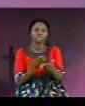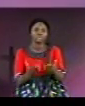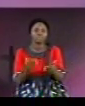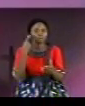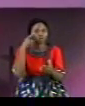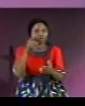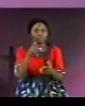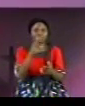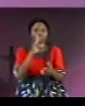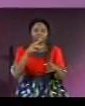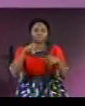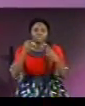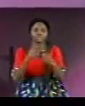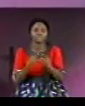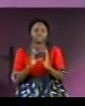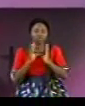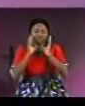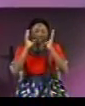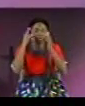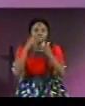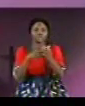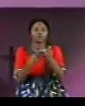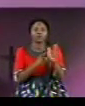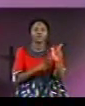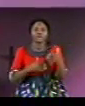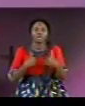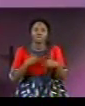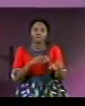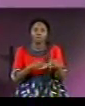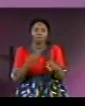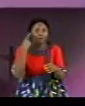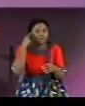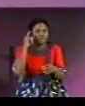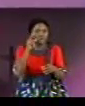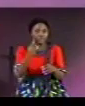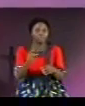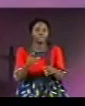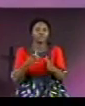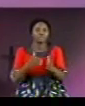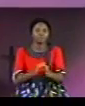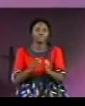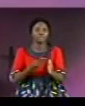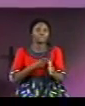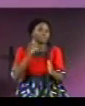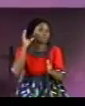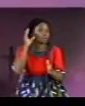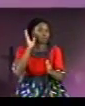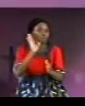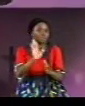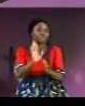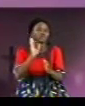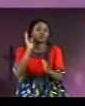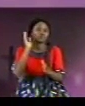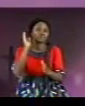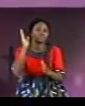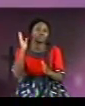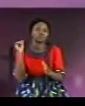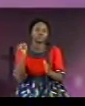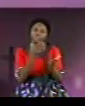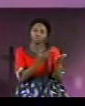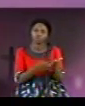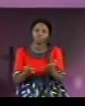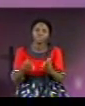what the Lord has done for you. Let us share your testimony. Let us hear your testimony. Yes, bring them out.